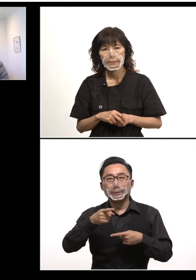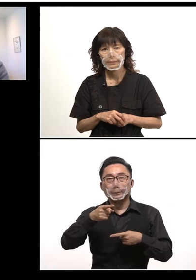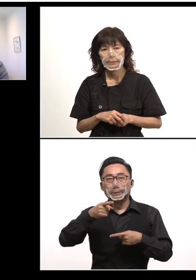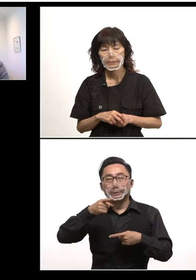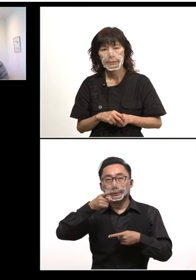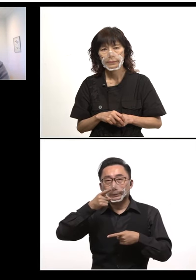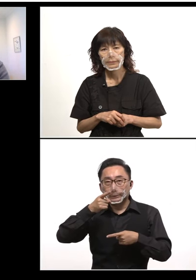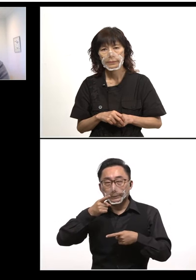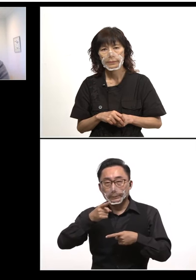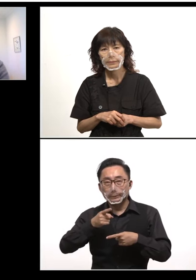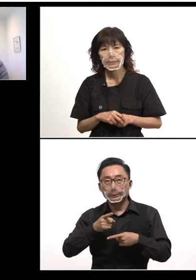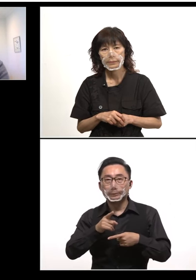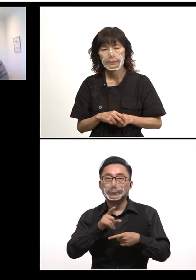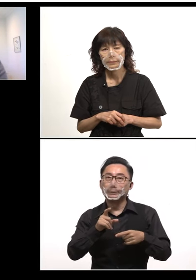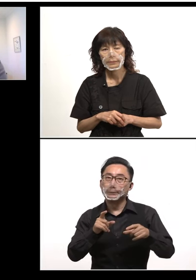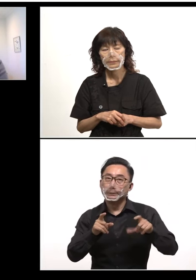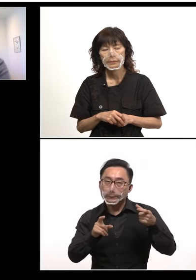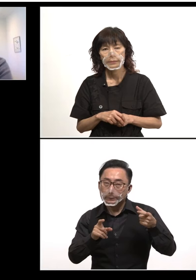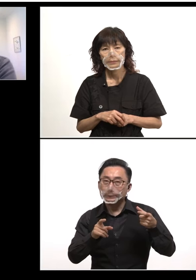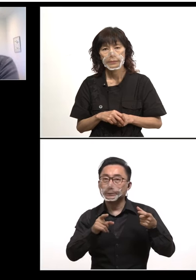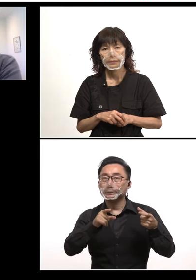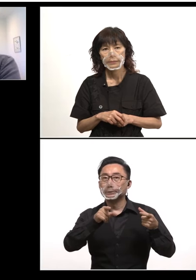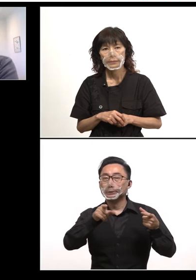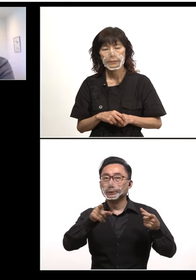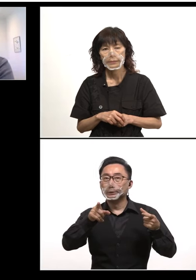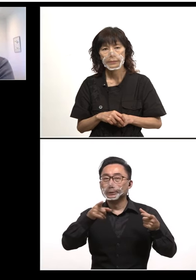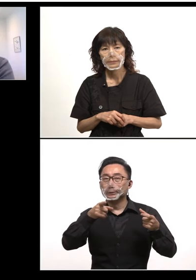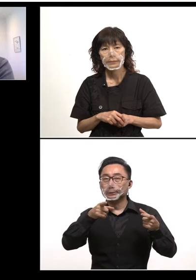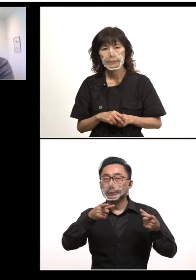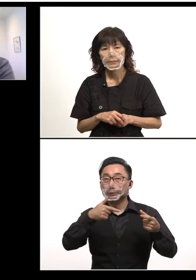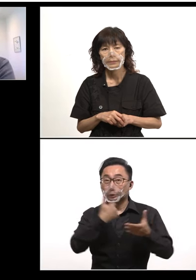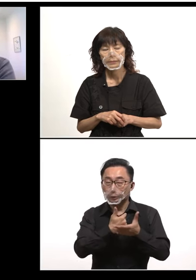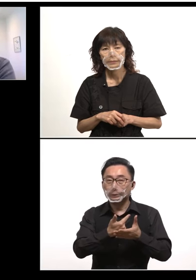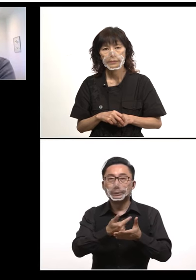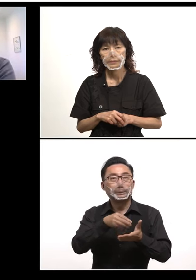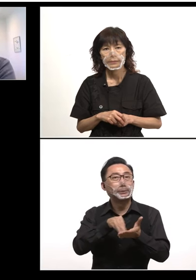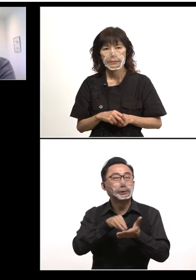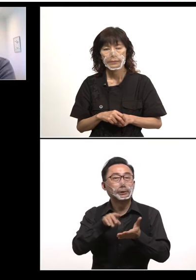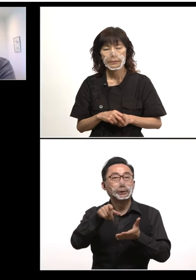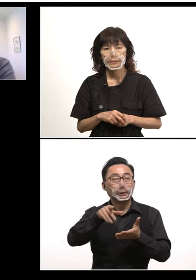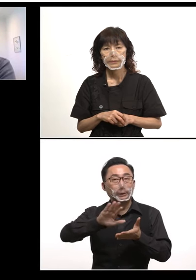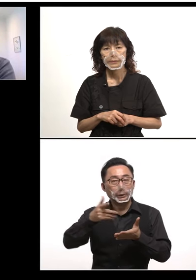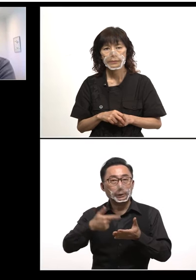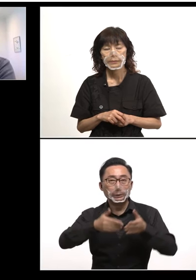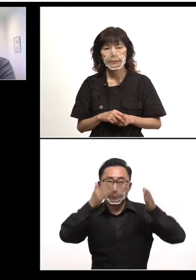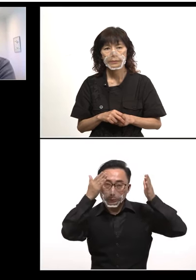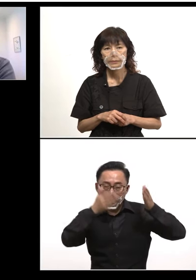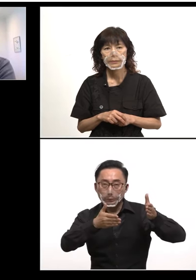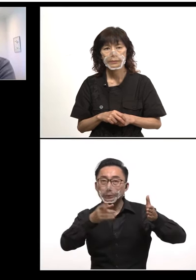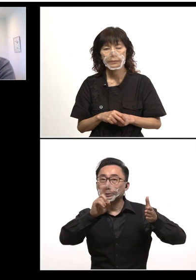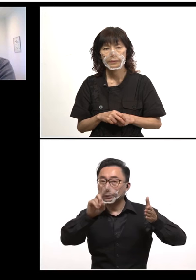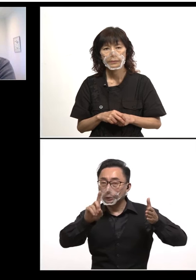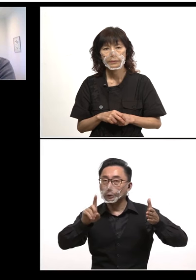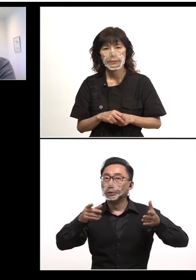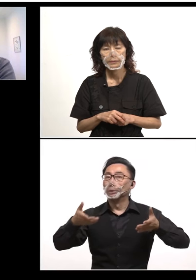wrong. Much of it is about funding, but while you're doing it, while you're in the act of creation, you're not worried about that. And